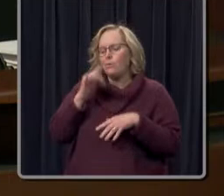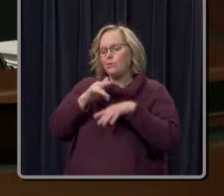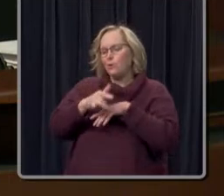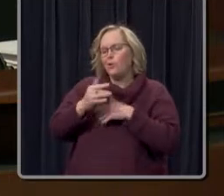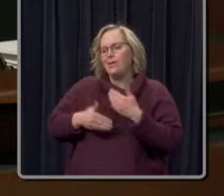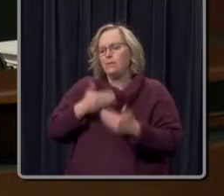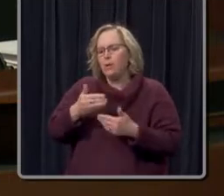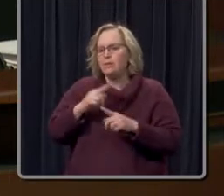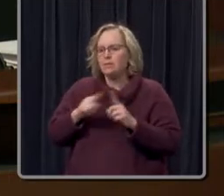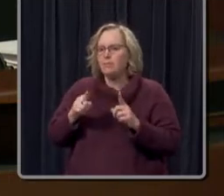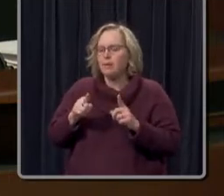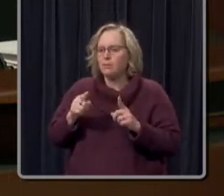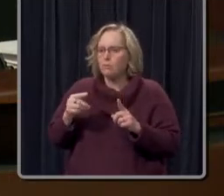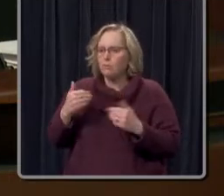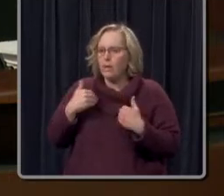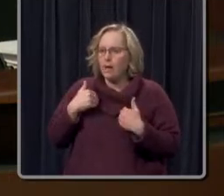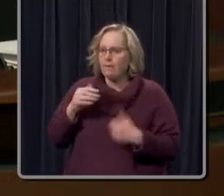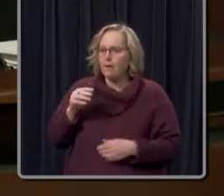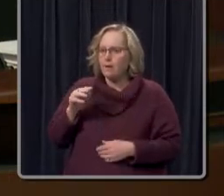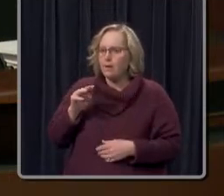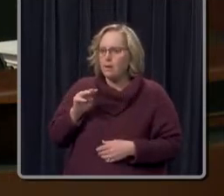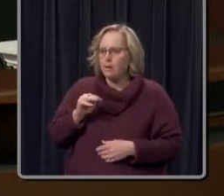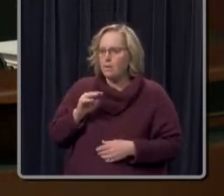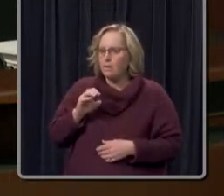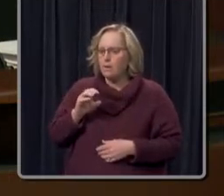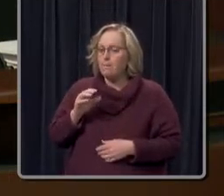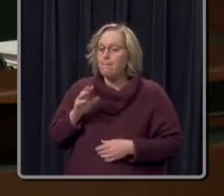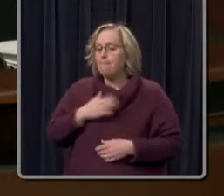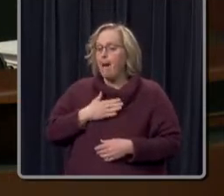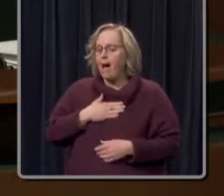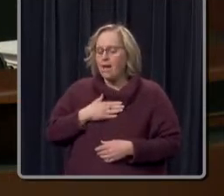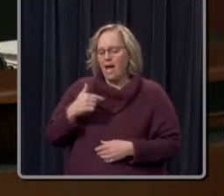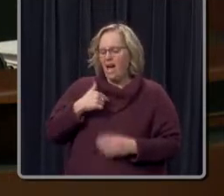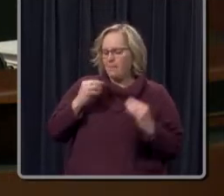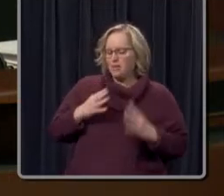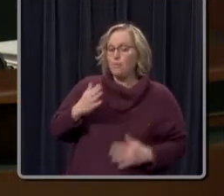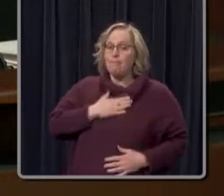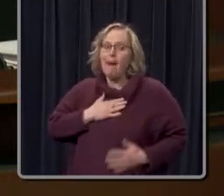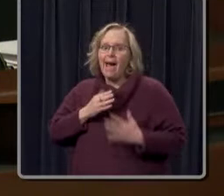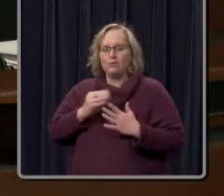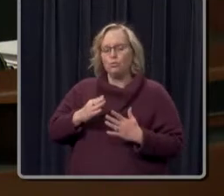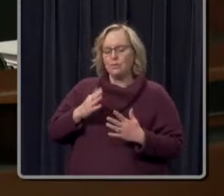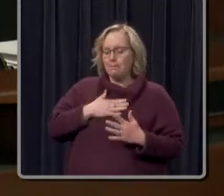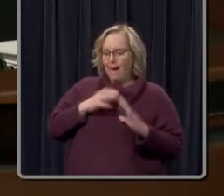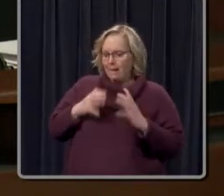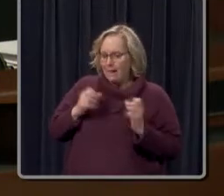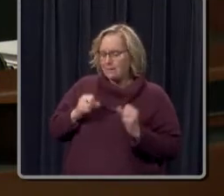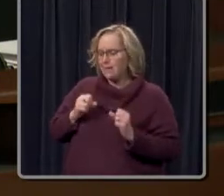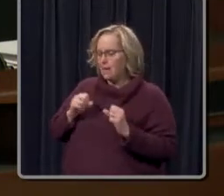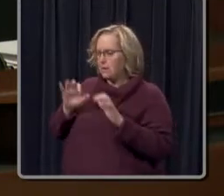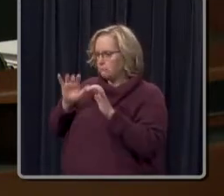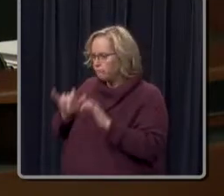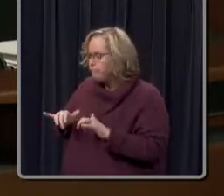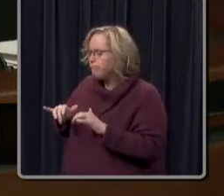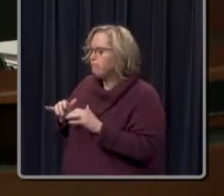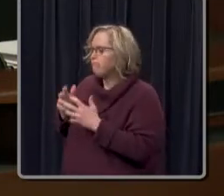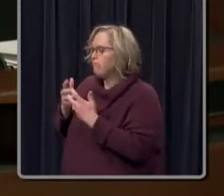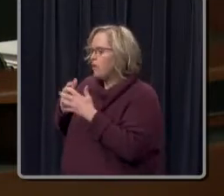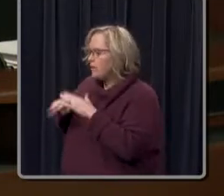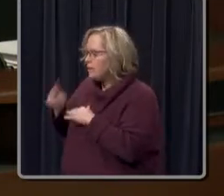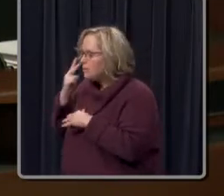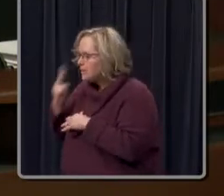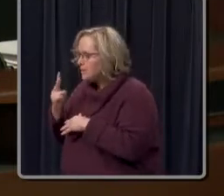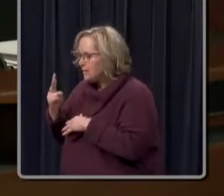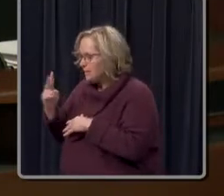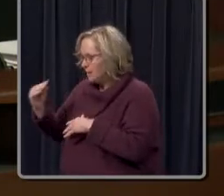the I'm a teacher, my students, my class, where they could go and log in and see a reflection